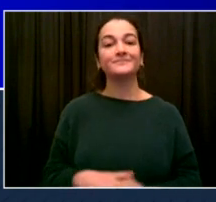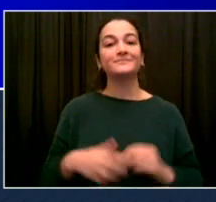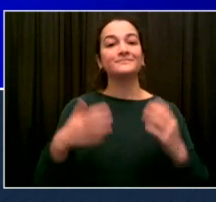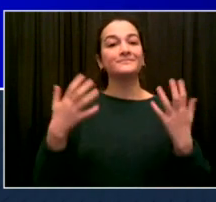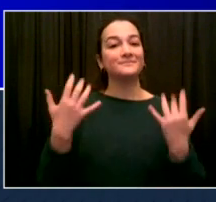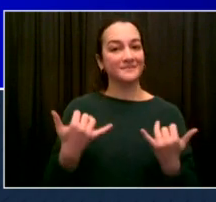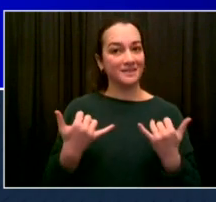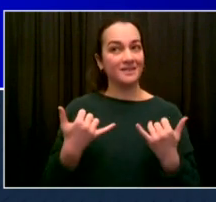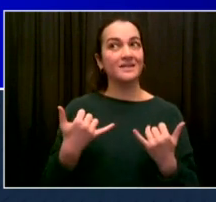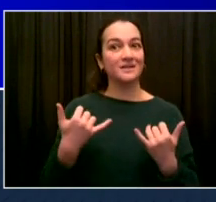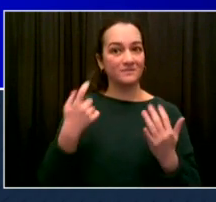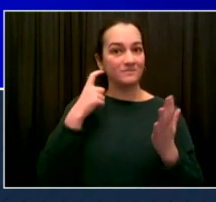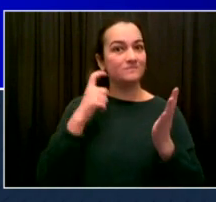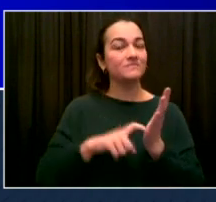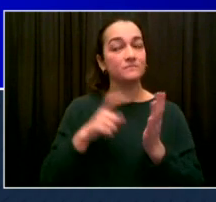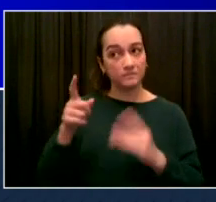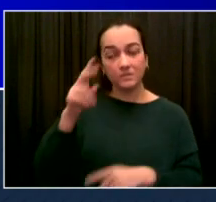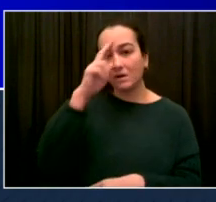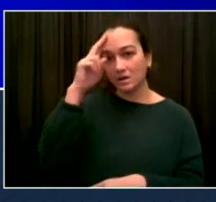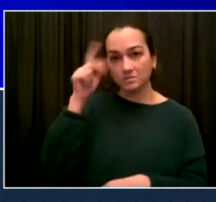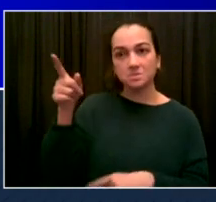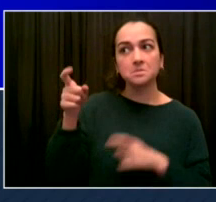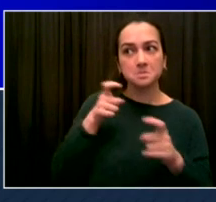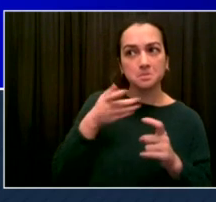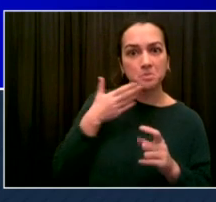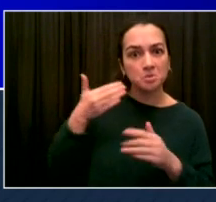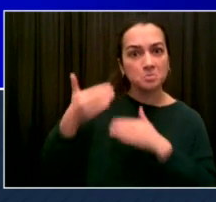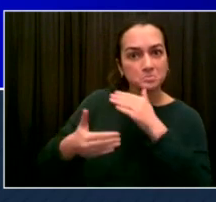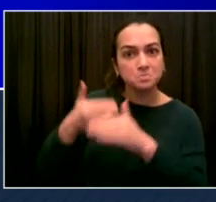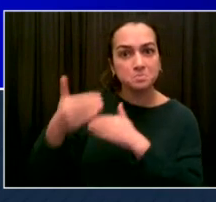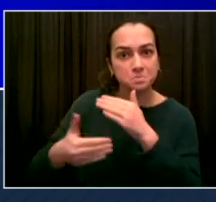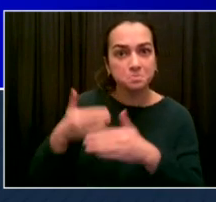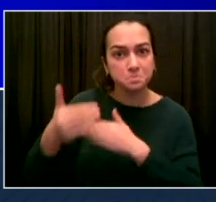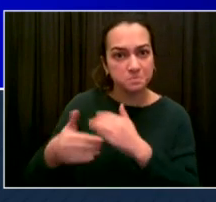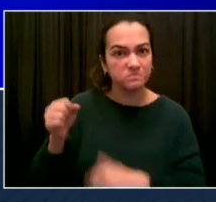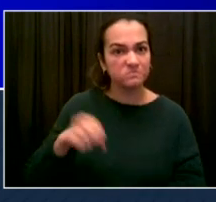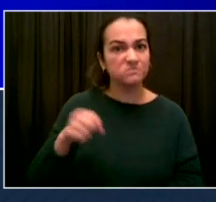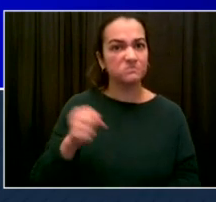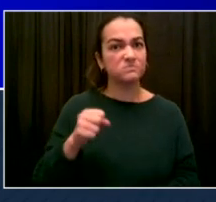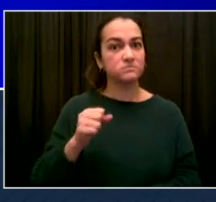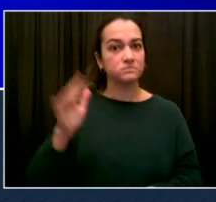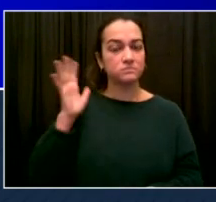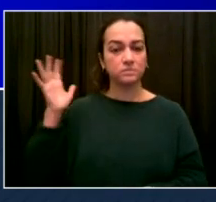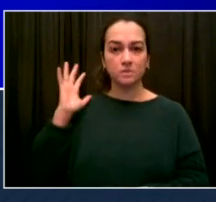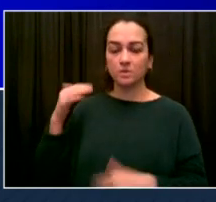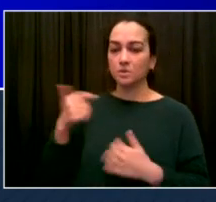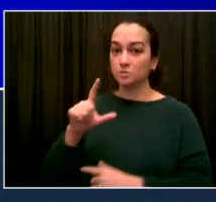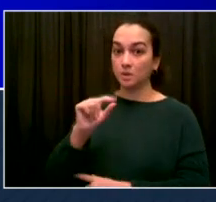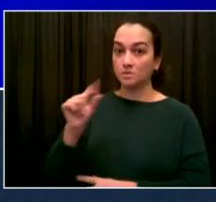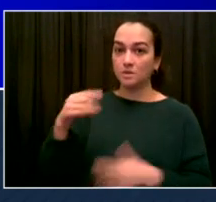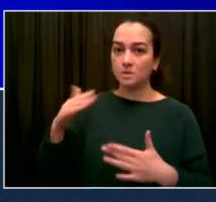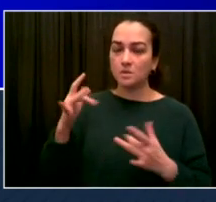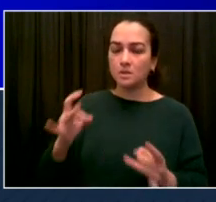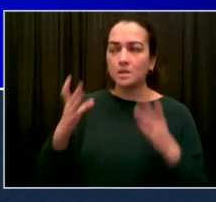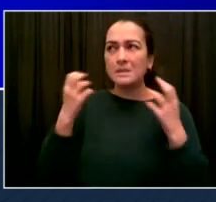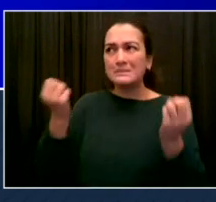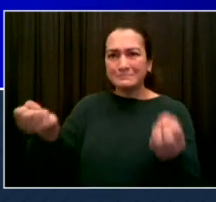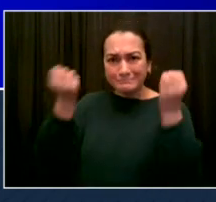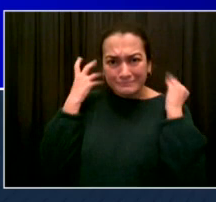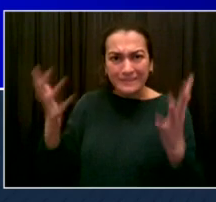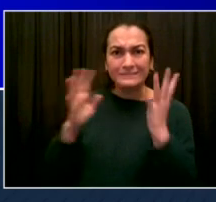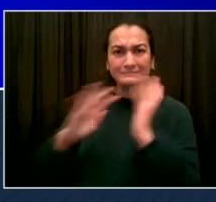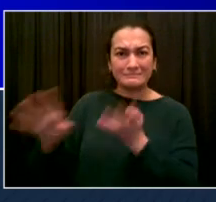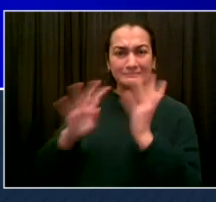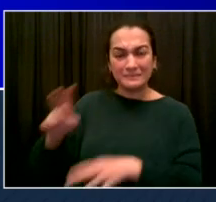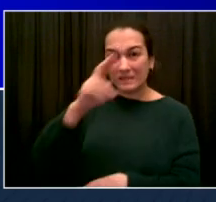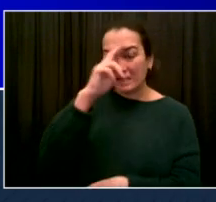well, and we are seeing a very different reality than we saw in 2020. Many fewer people in ICUs, thank God. So even